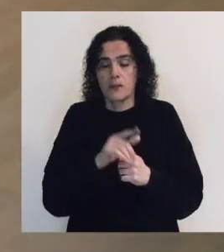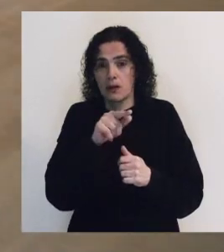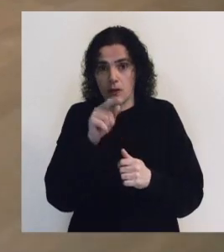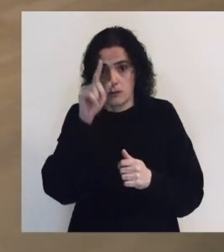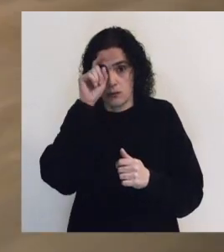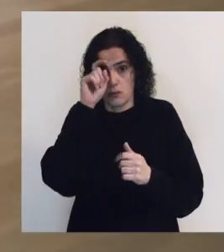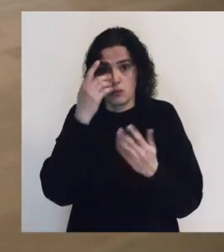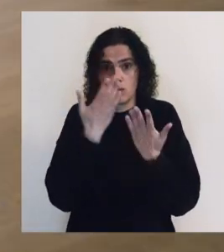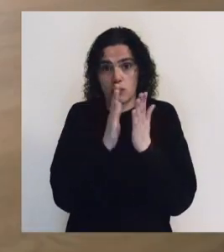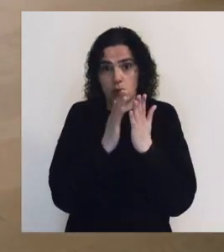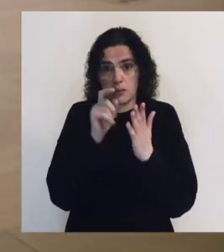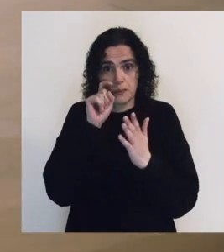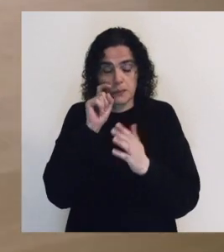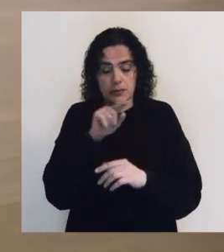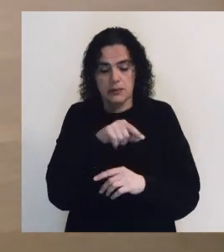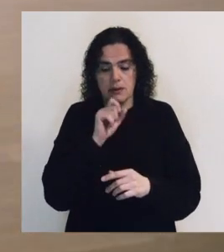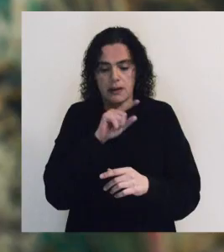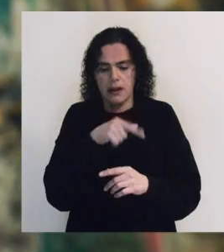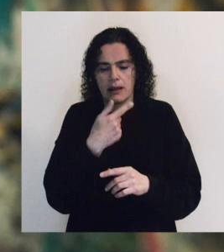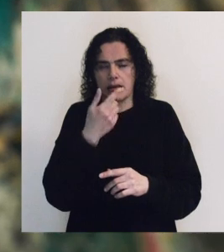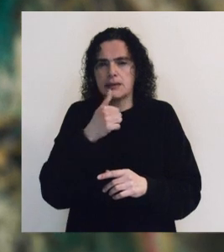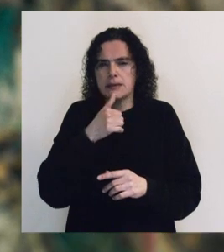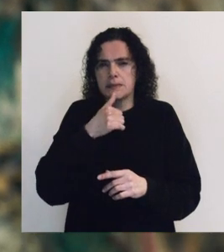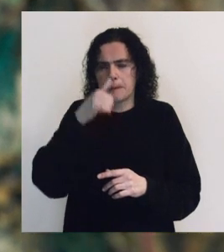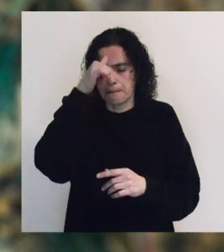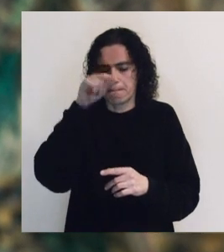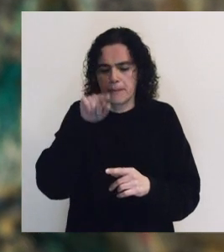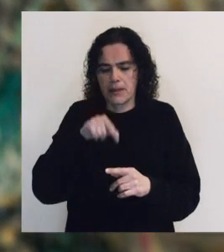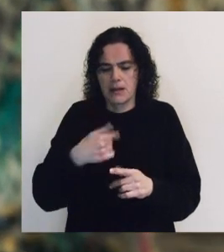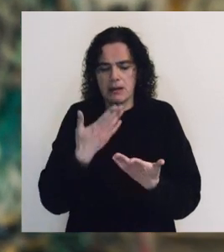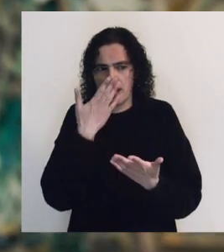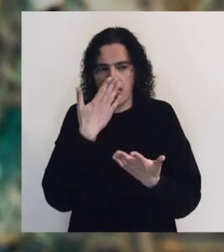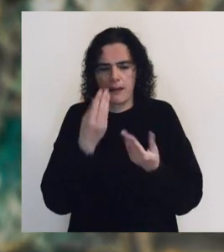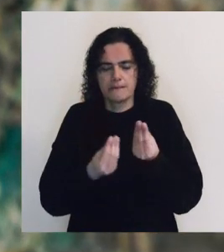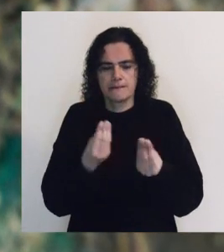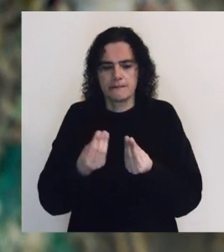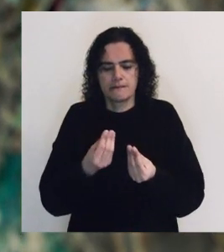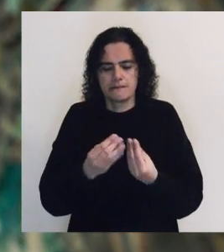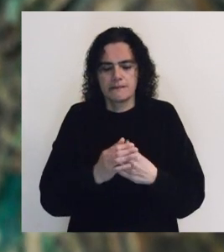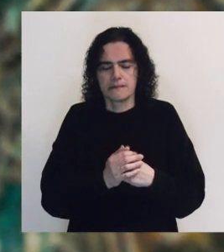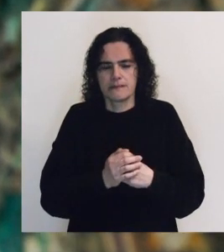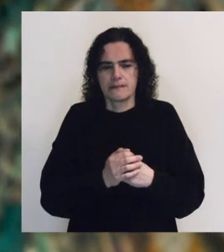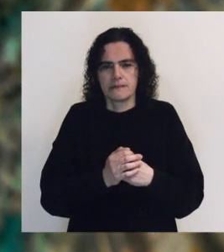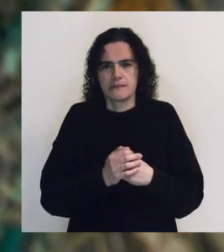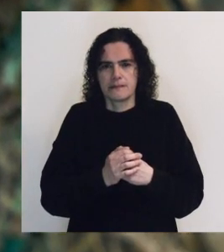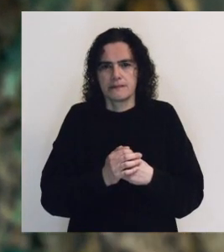the gatekeeper here, this pink, they almost has an